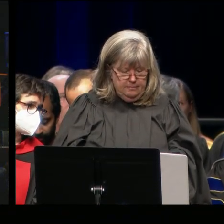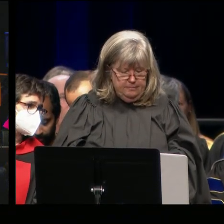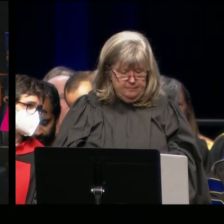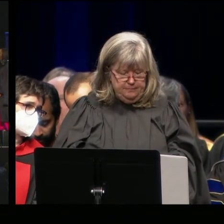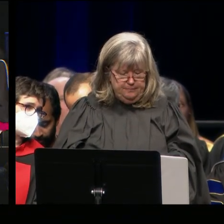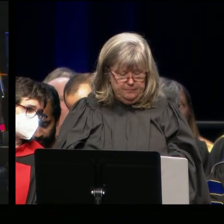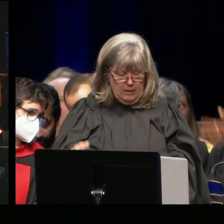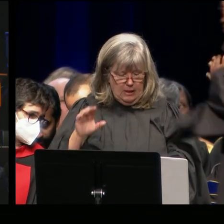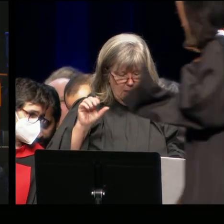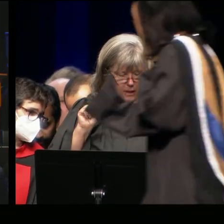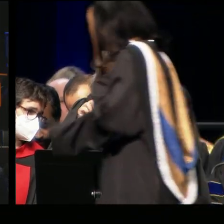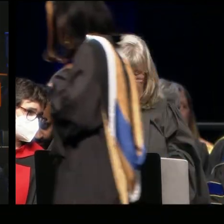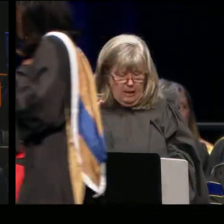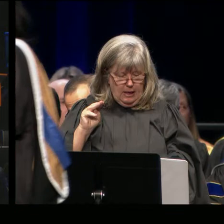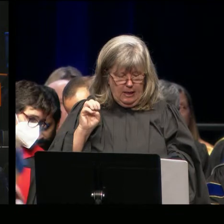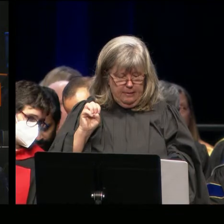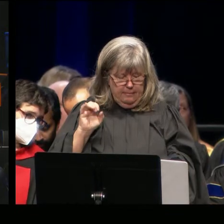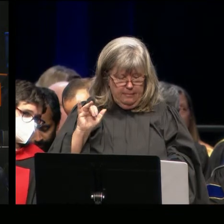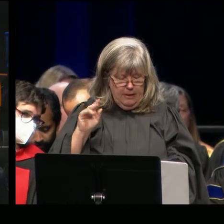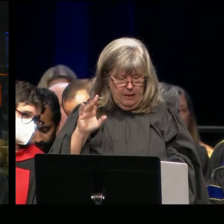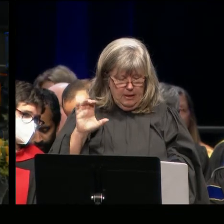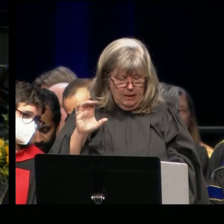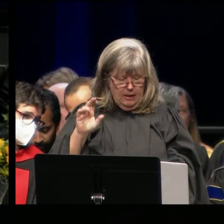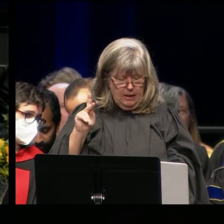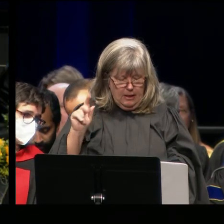Amika Arbine.